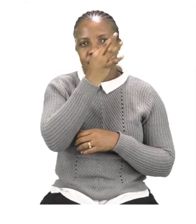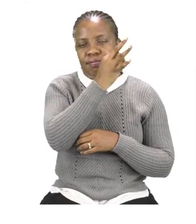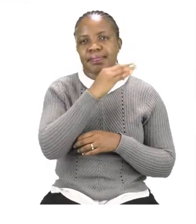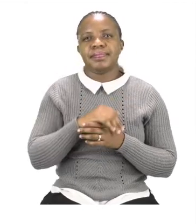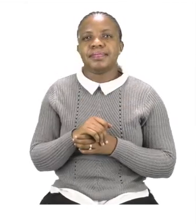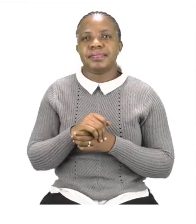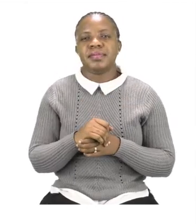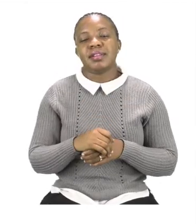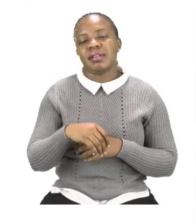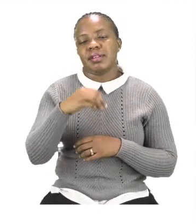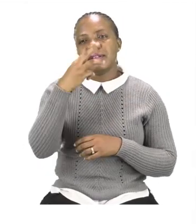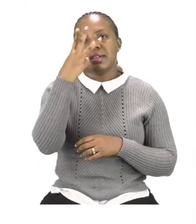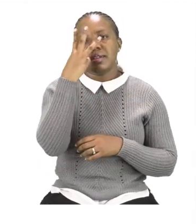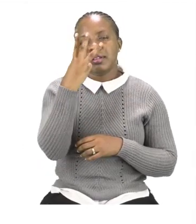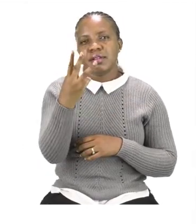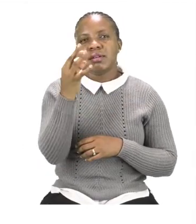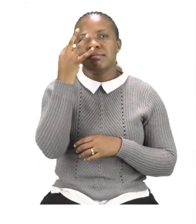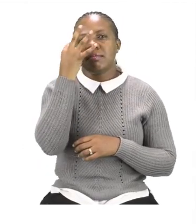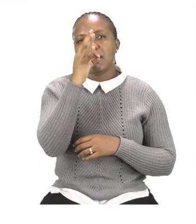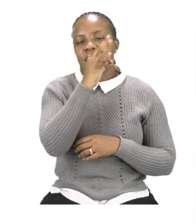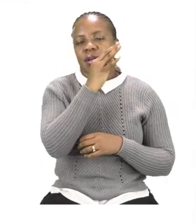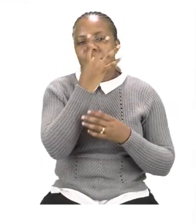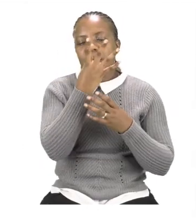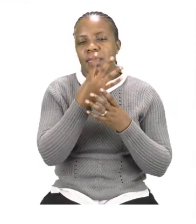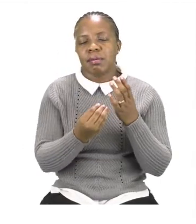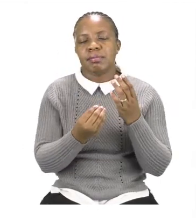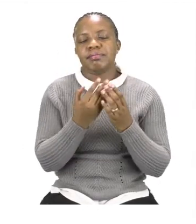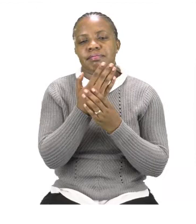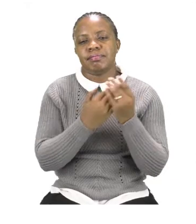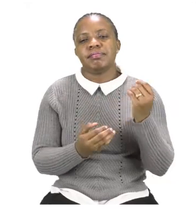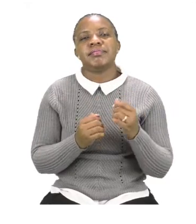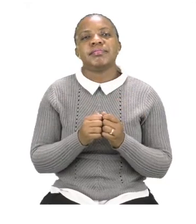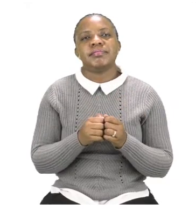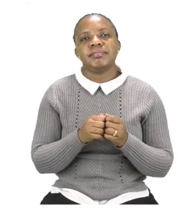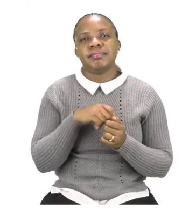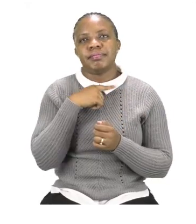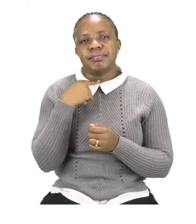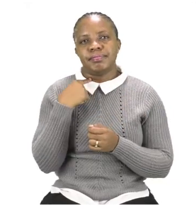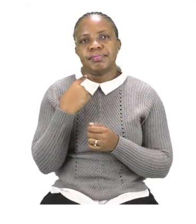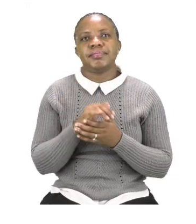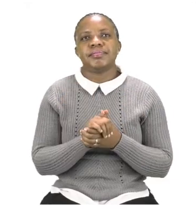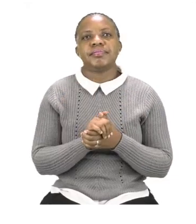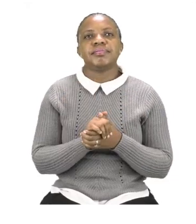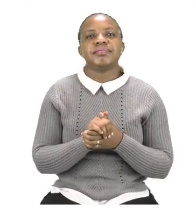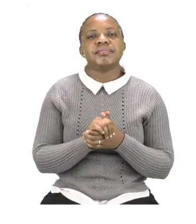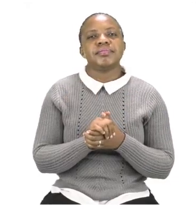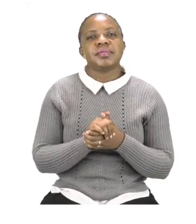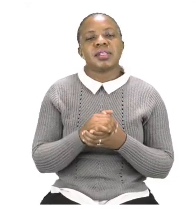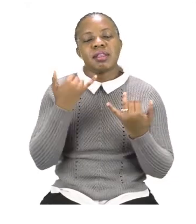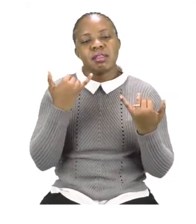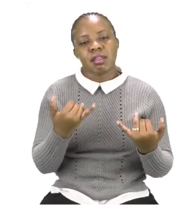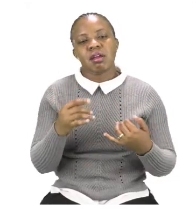3 flowers dried up. How many flowers is the teacher left with?